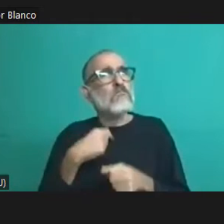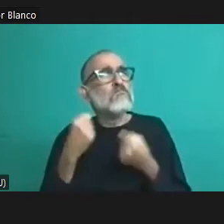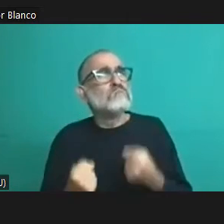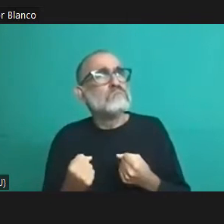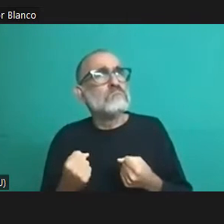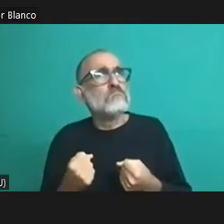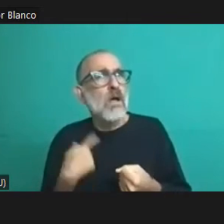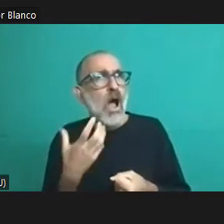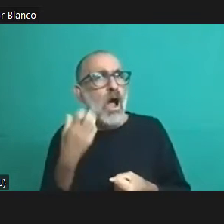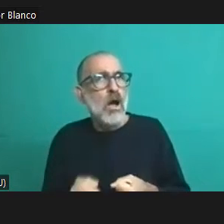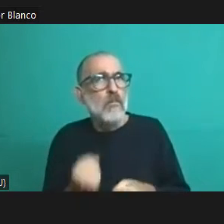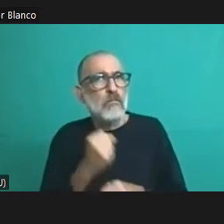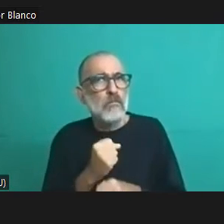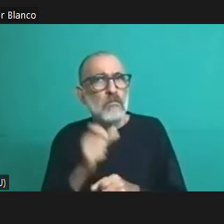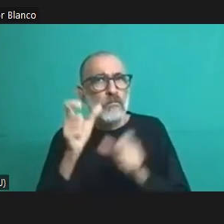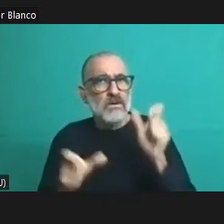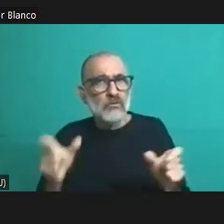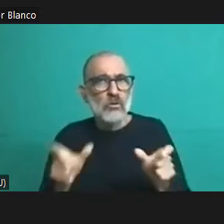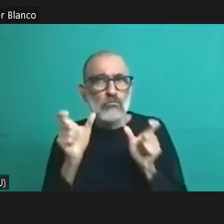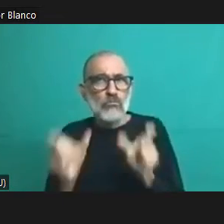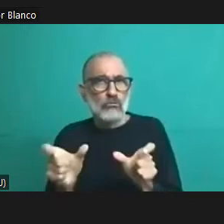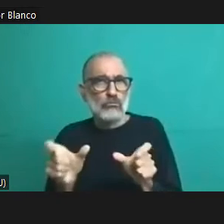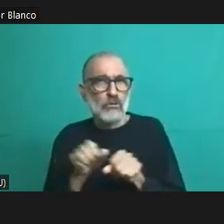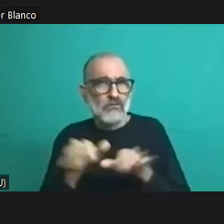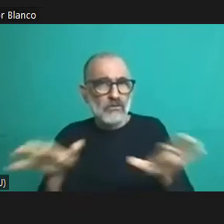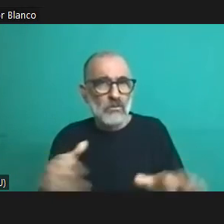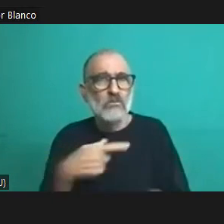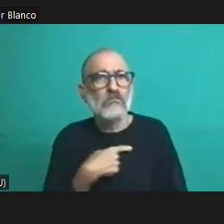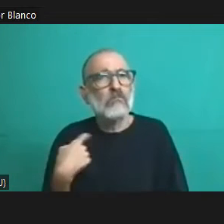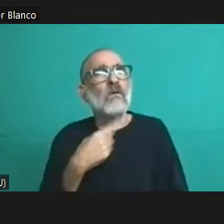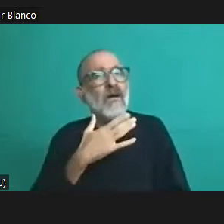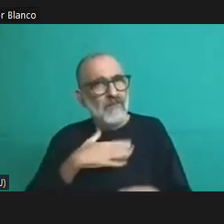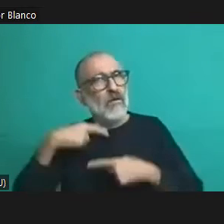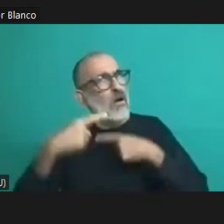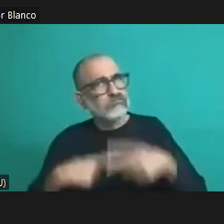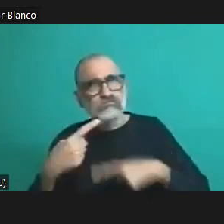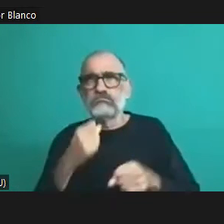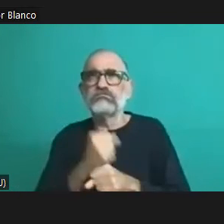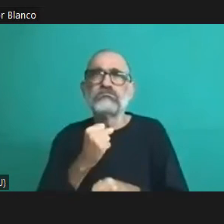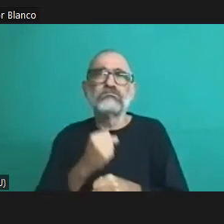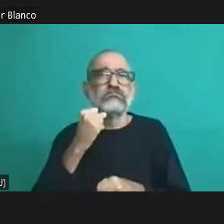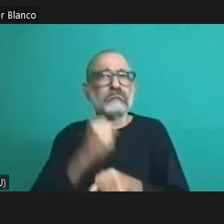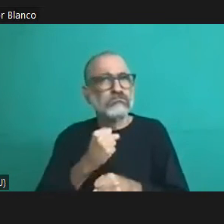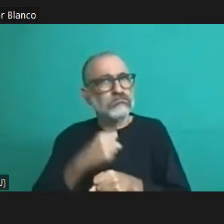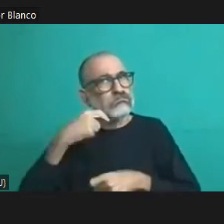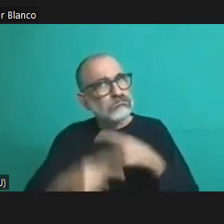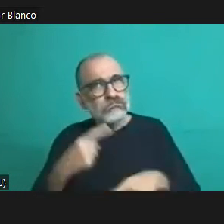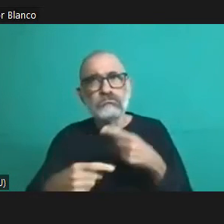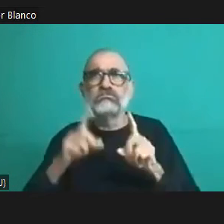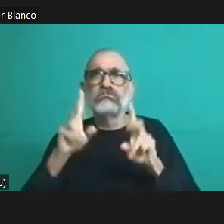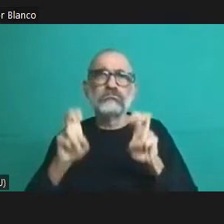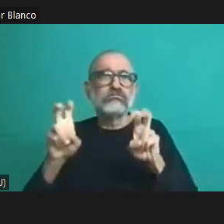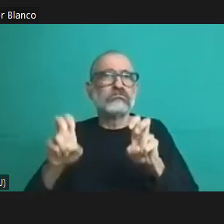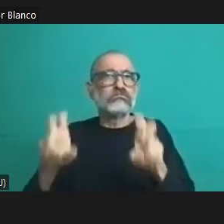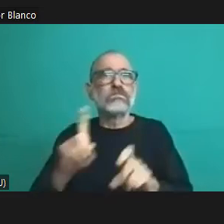without the support of a management and our leaders and our patients themselves